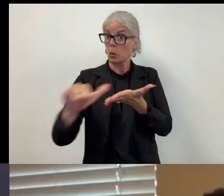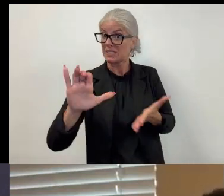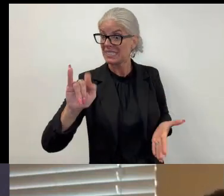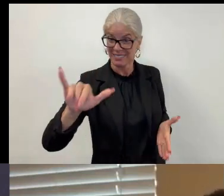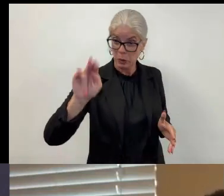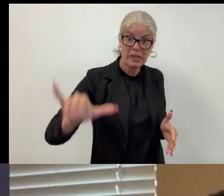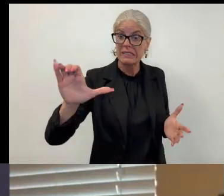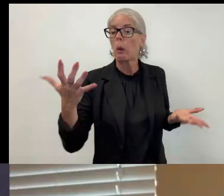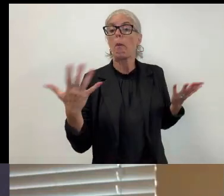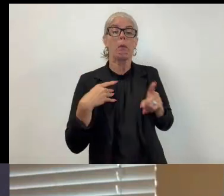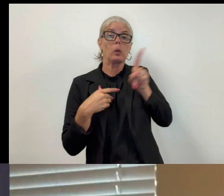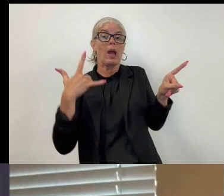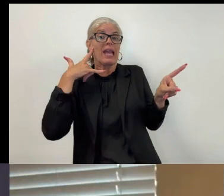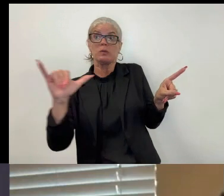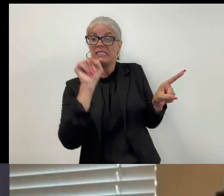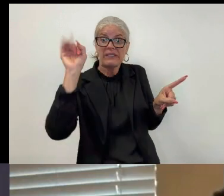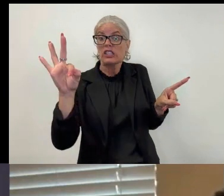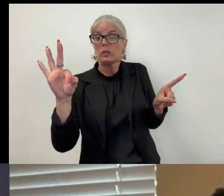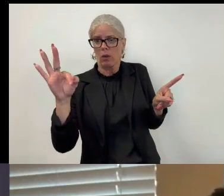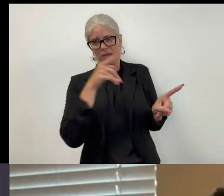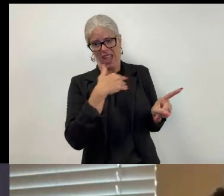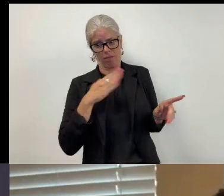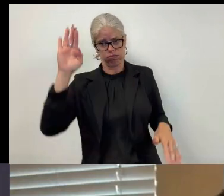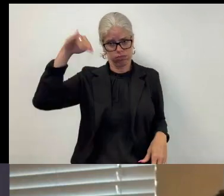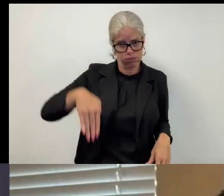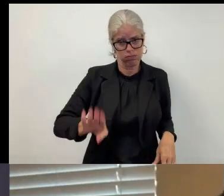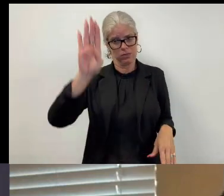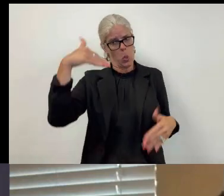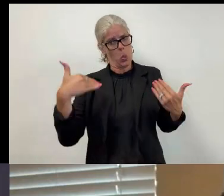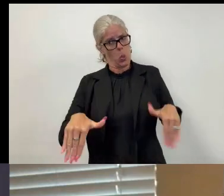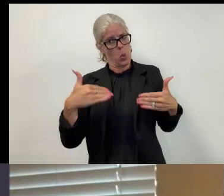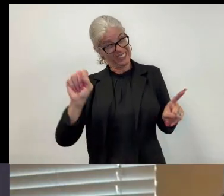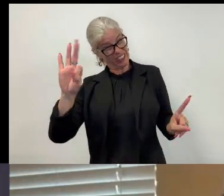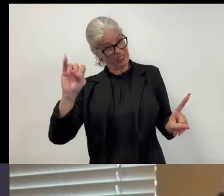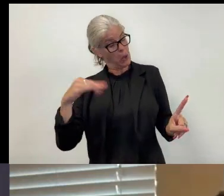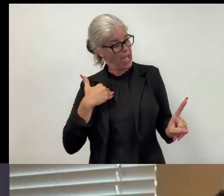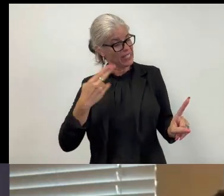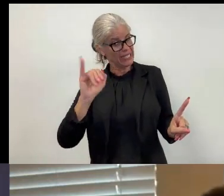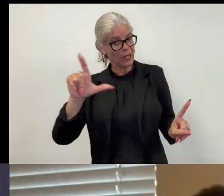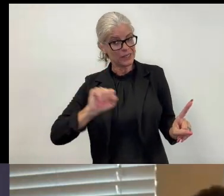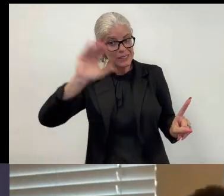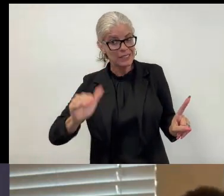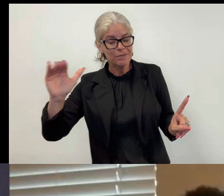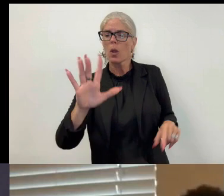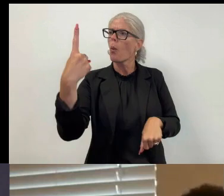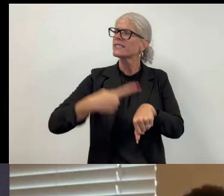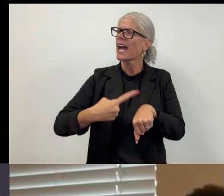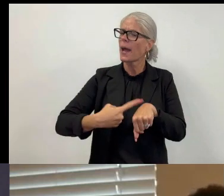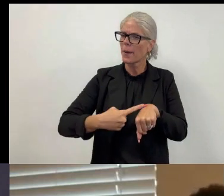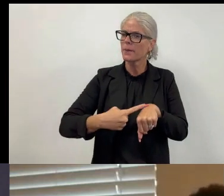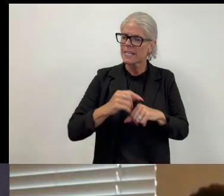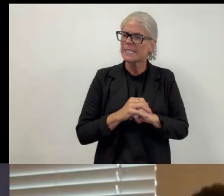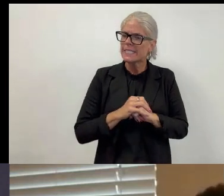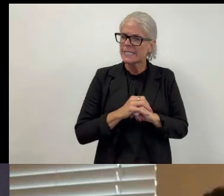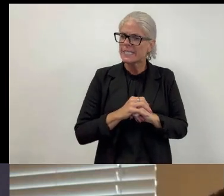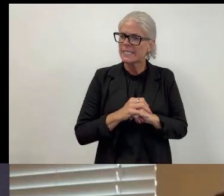I've been, to like New York City and San Francisco, two places that can be very hilly, especially San Francisco. Oh my